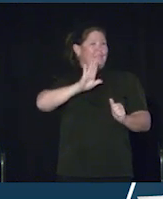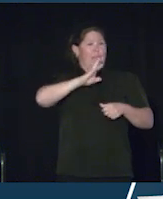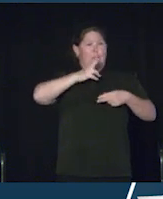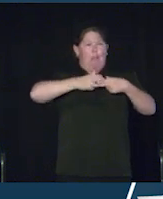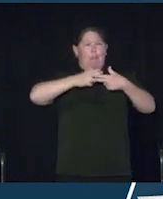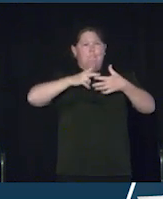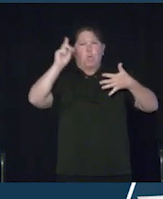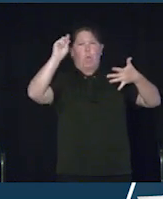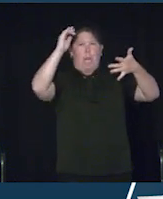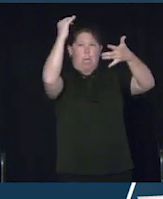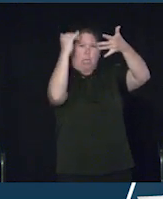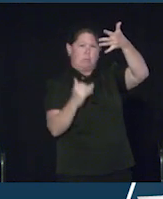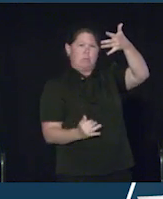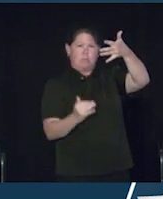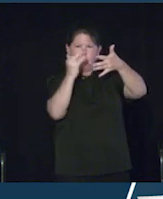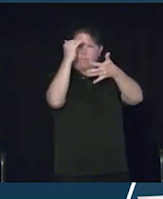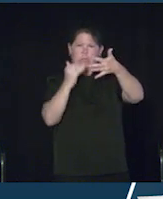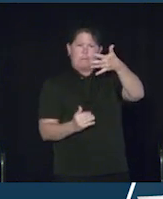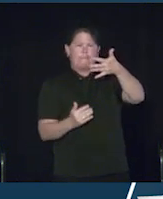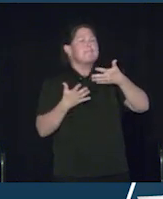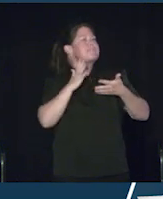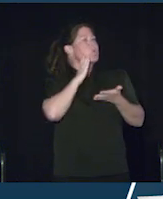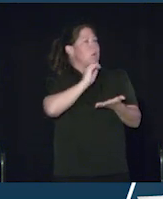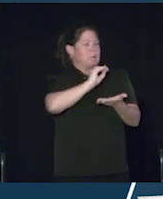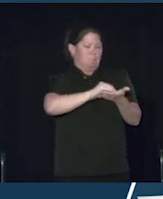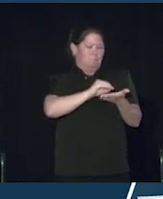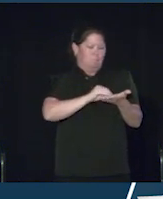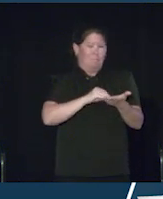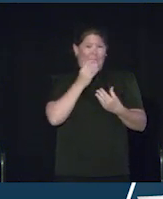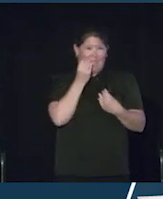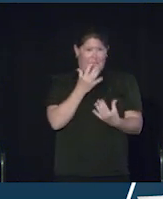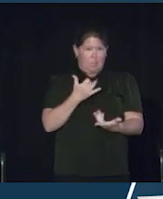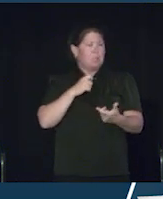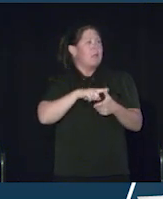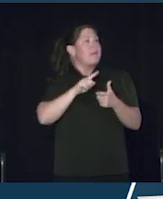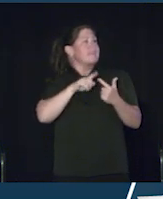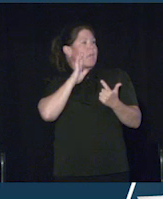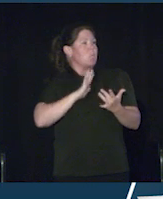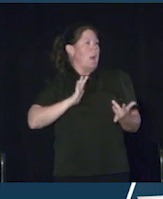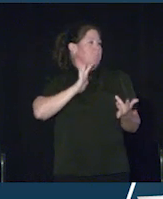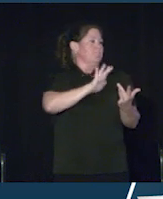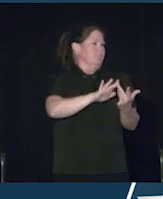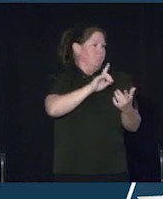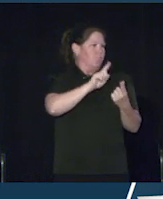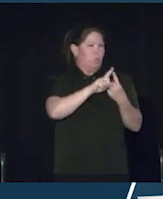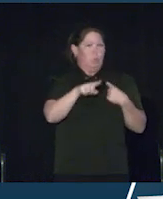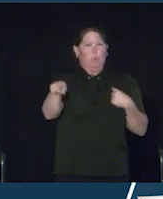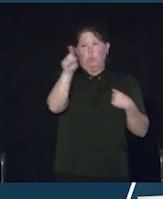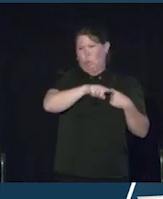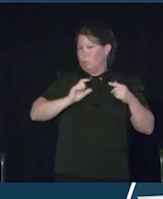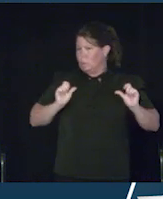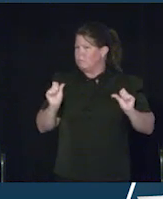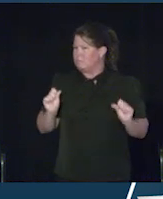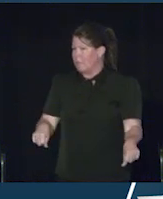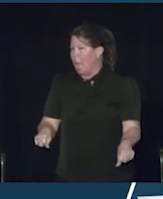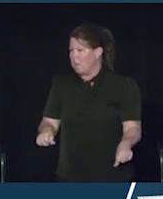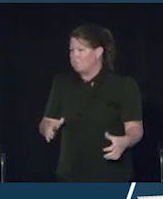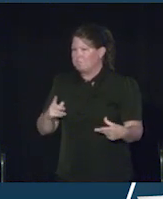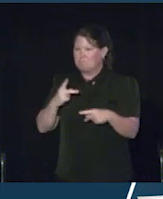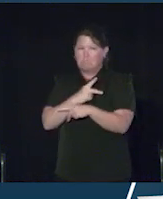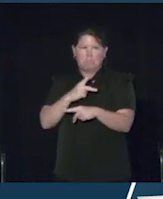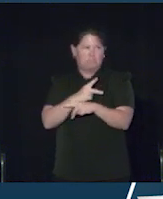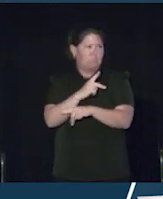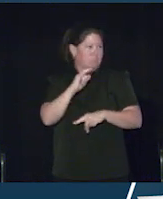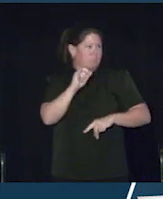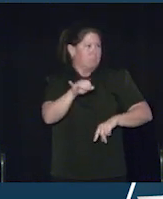now, we'll be happy to take the information back with us, and we will be happy to talk to you and figure out if there's any